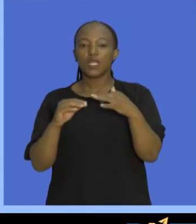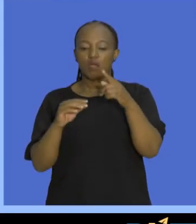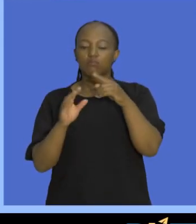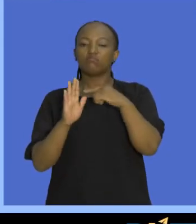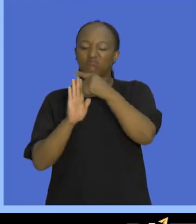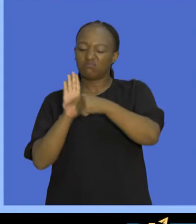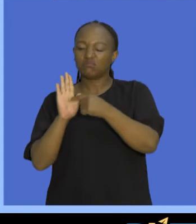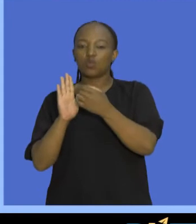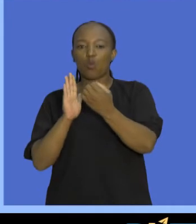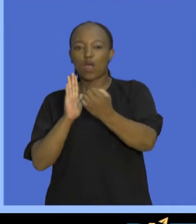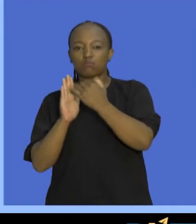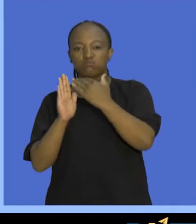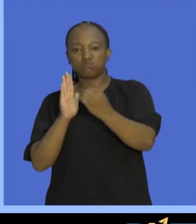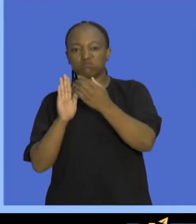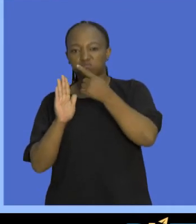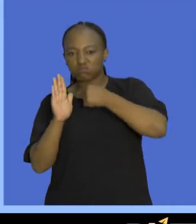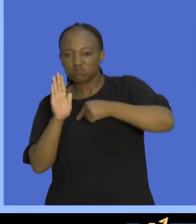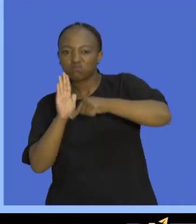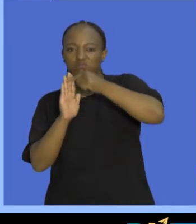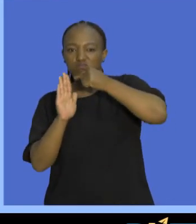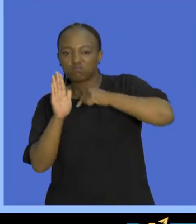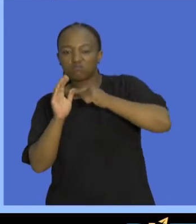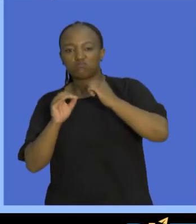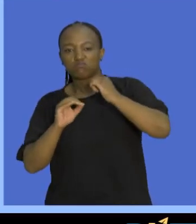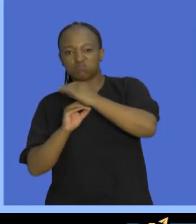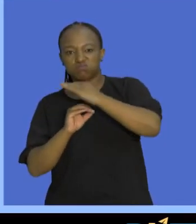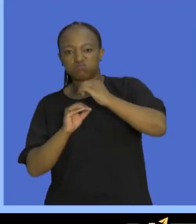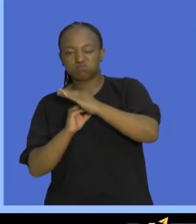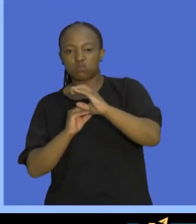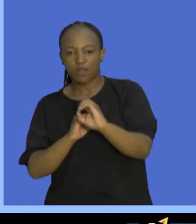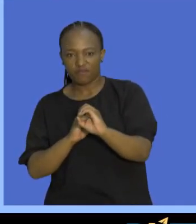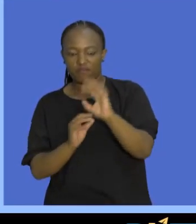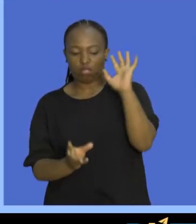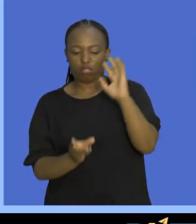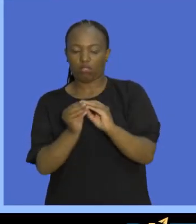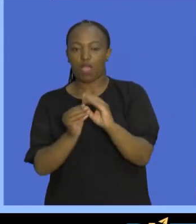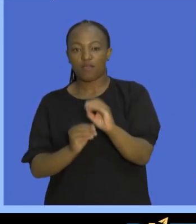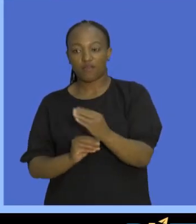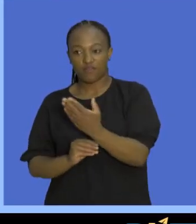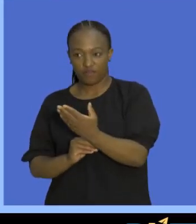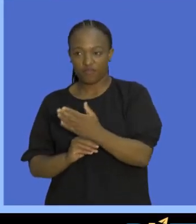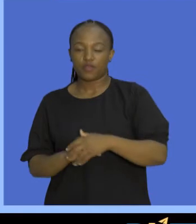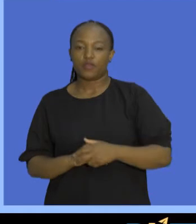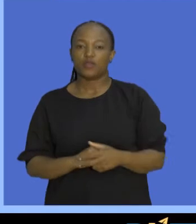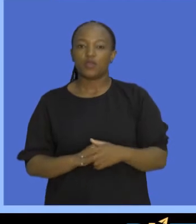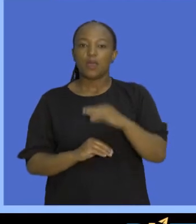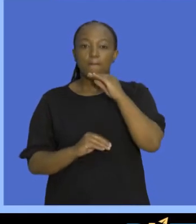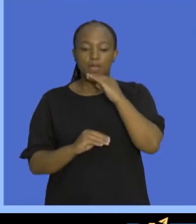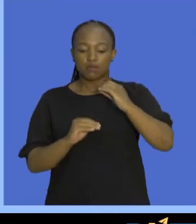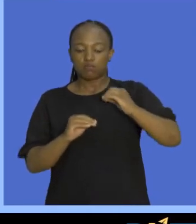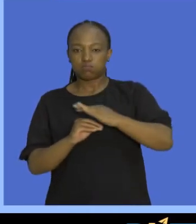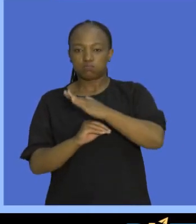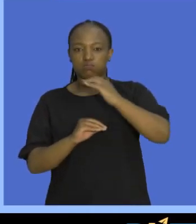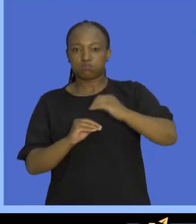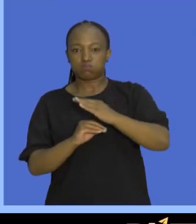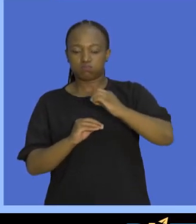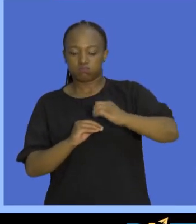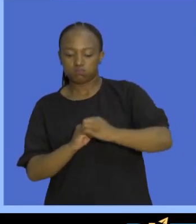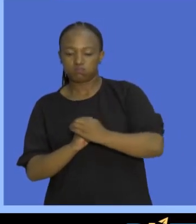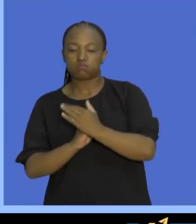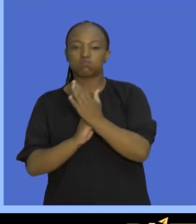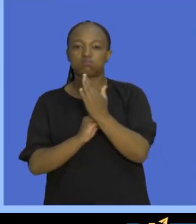flow of charge, okay? And that's our total current in the circuit, which is actually the current that passes